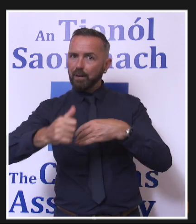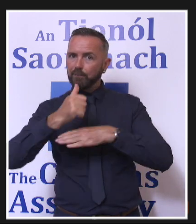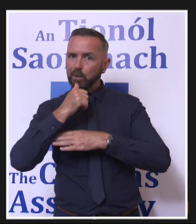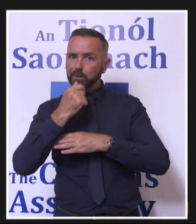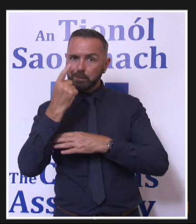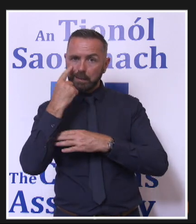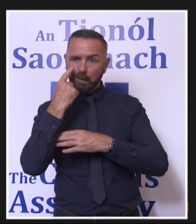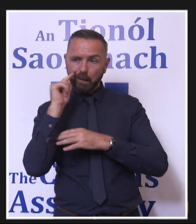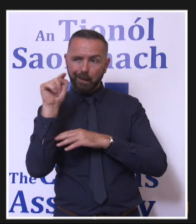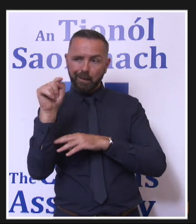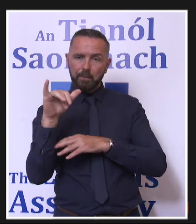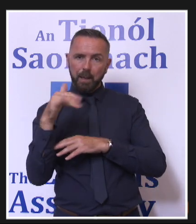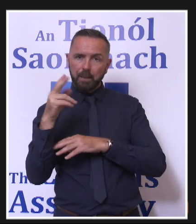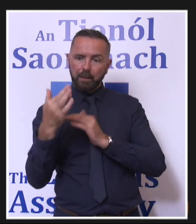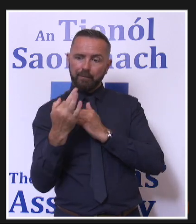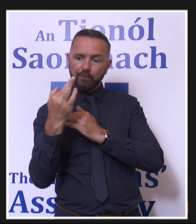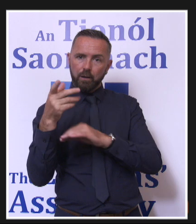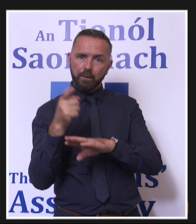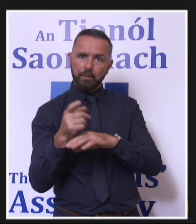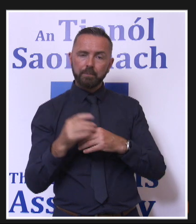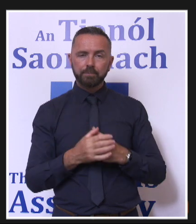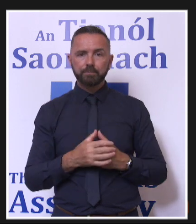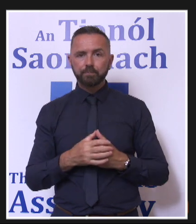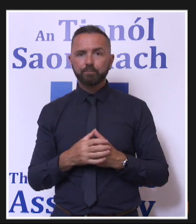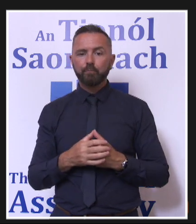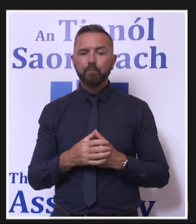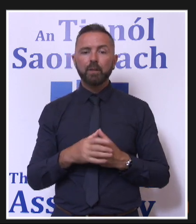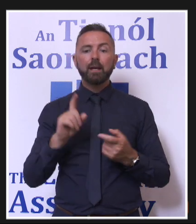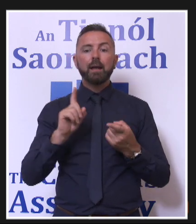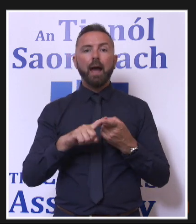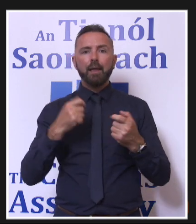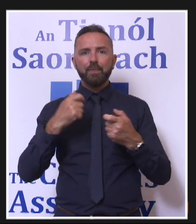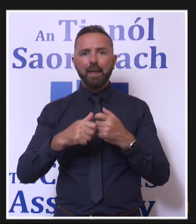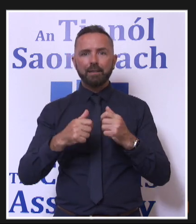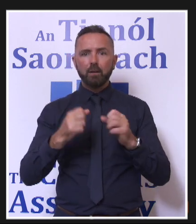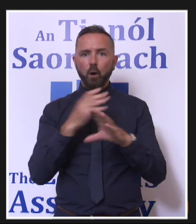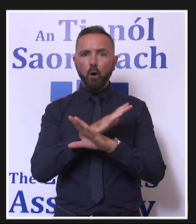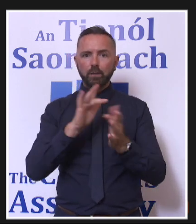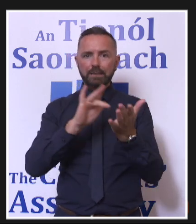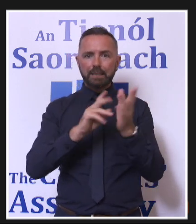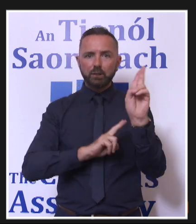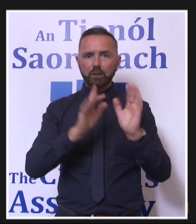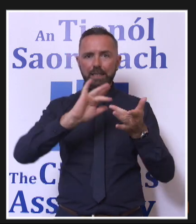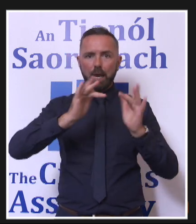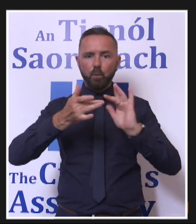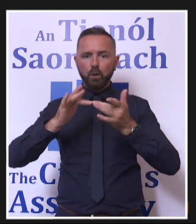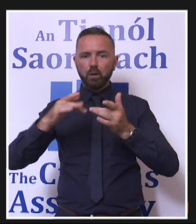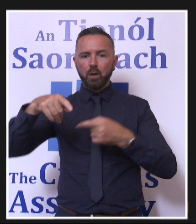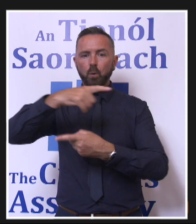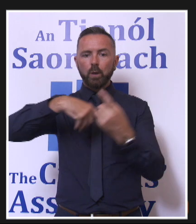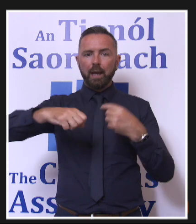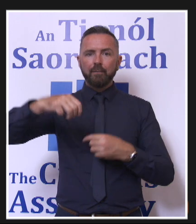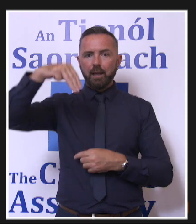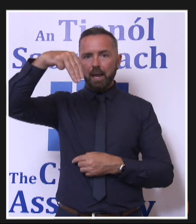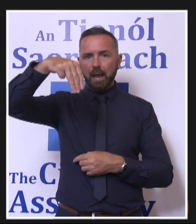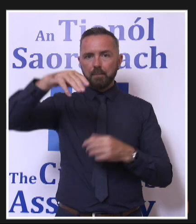there hopefully we'll have a mayor in post. I think everyone then network the cities. We've got something called the M10. So the 10